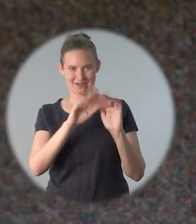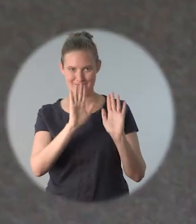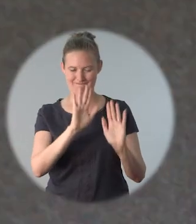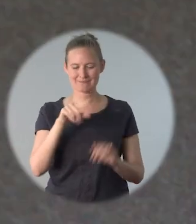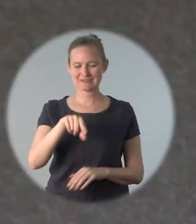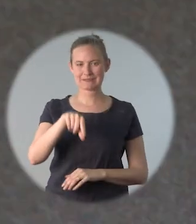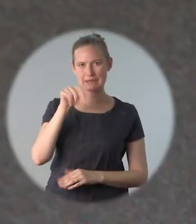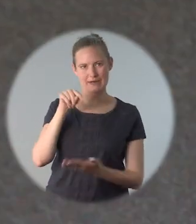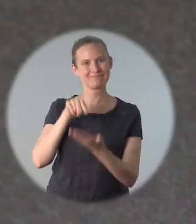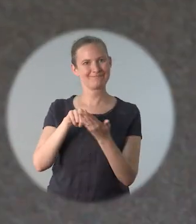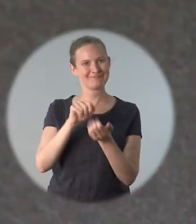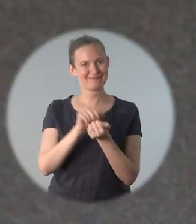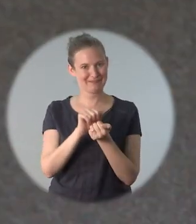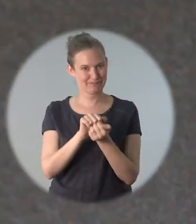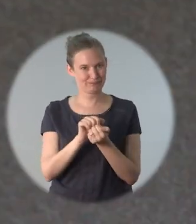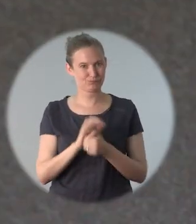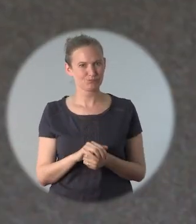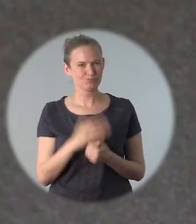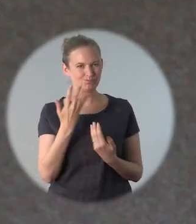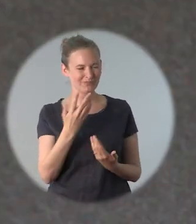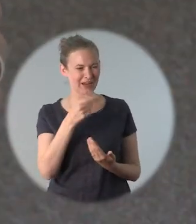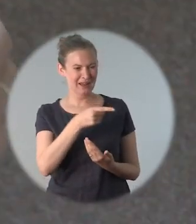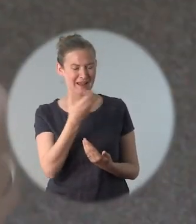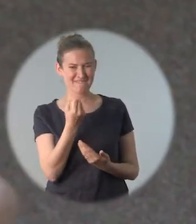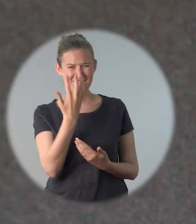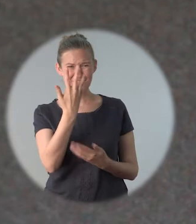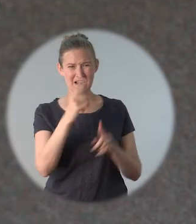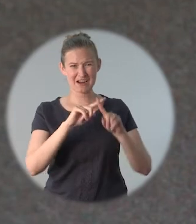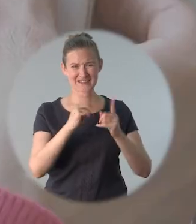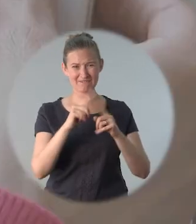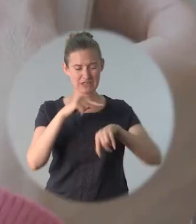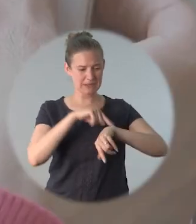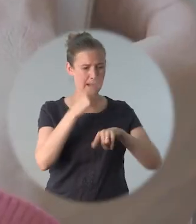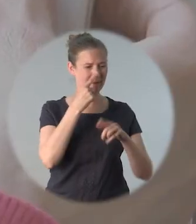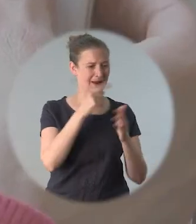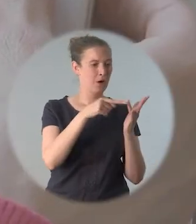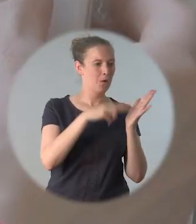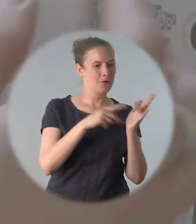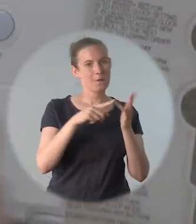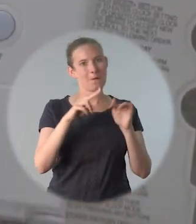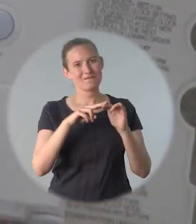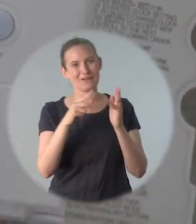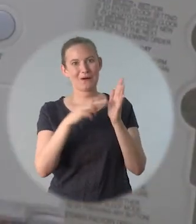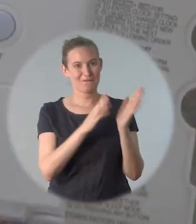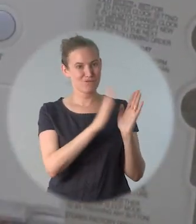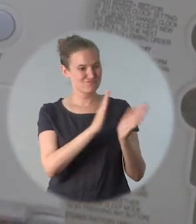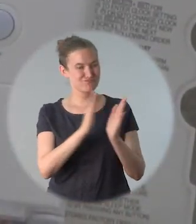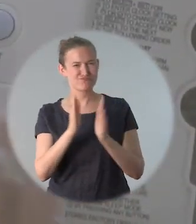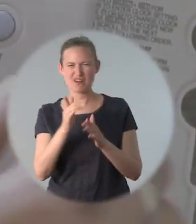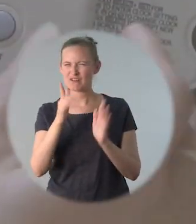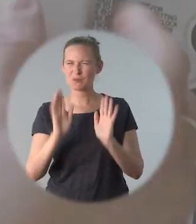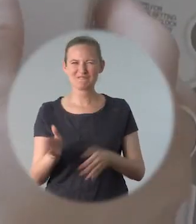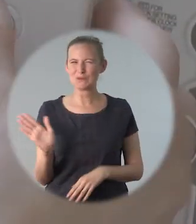This one is flashing Monday to Friday. I press select to enter programming mode for these days. On this